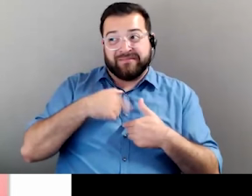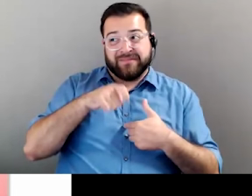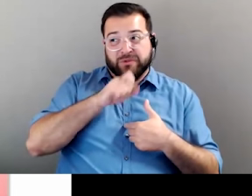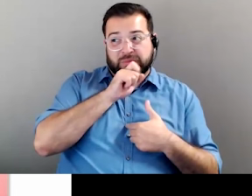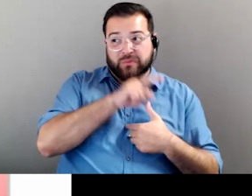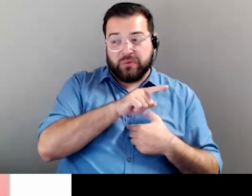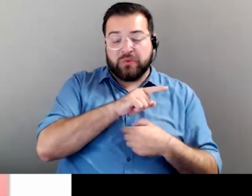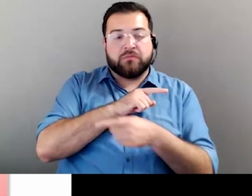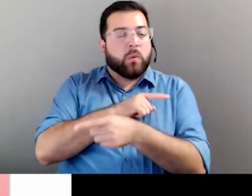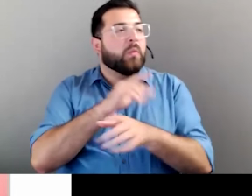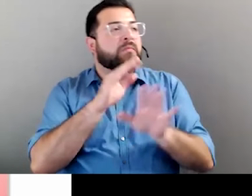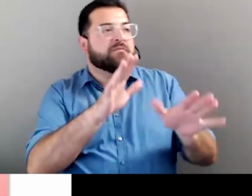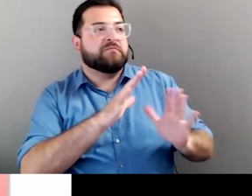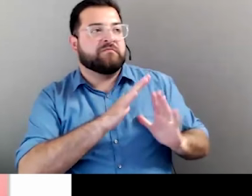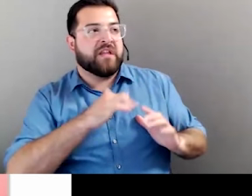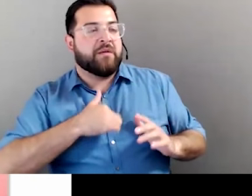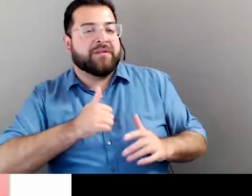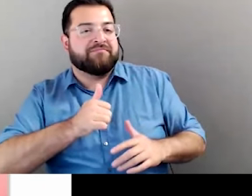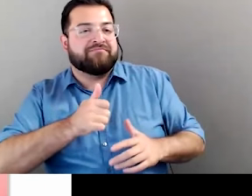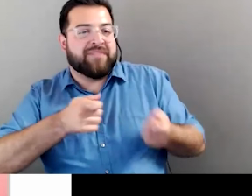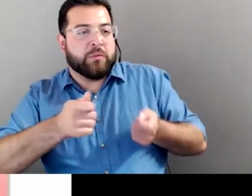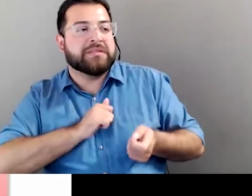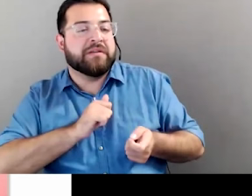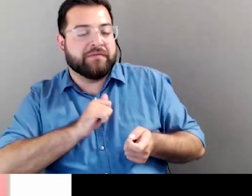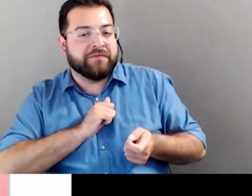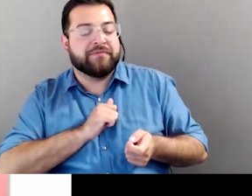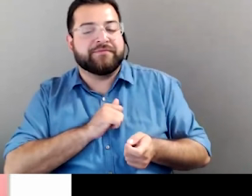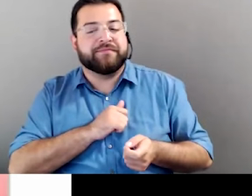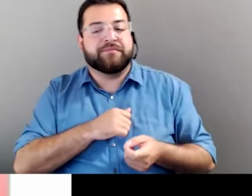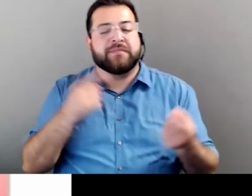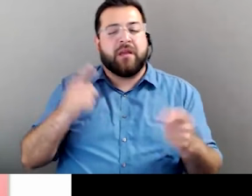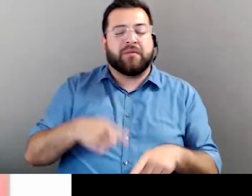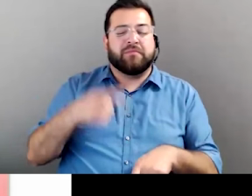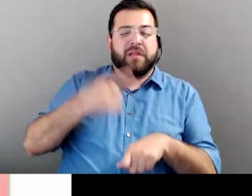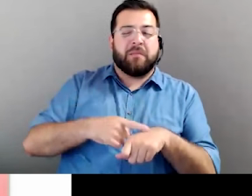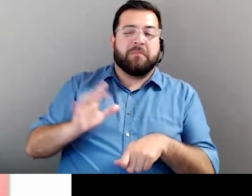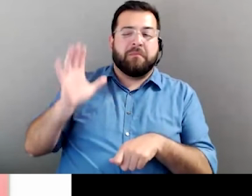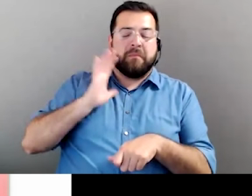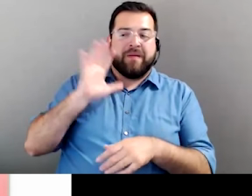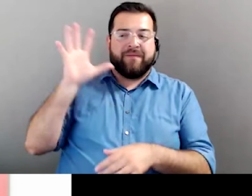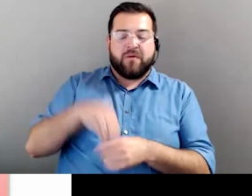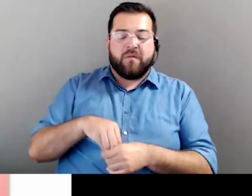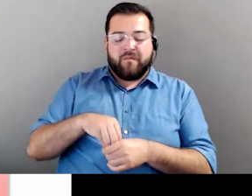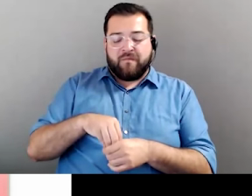involves, say, I had this one where it involved a